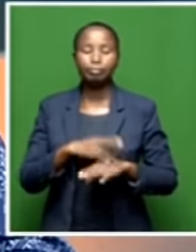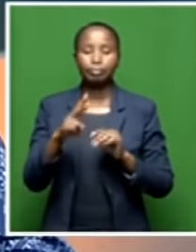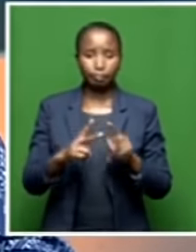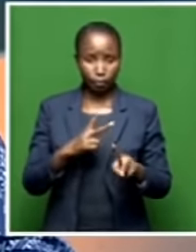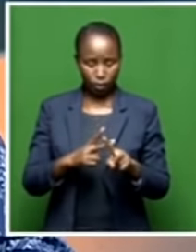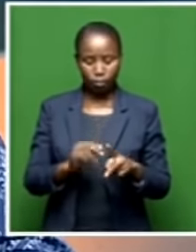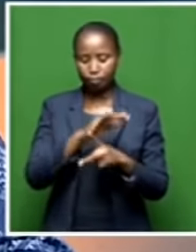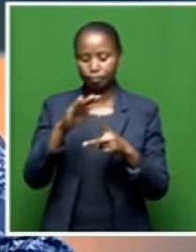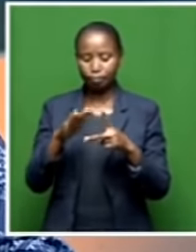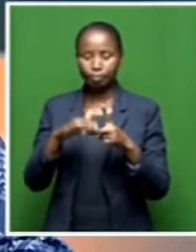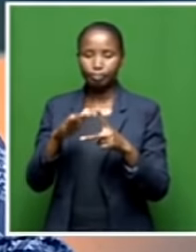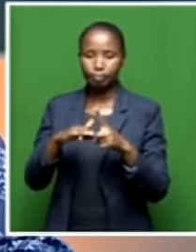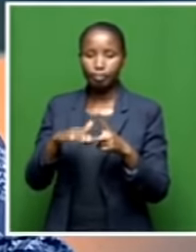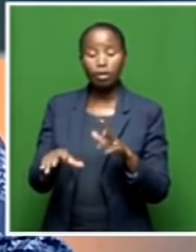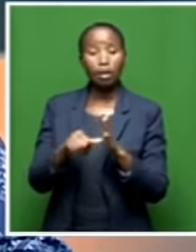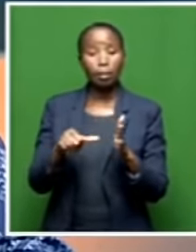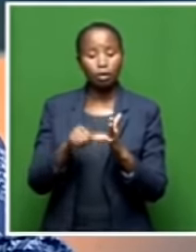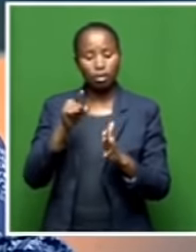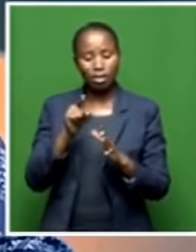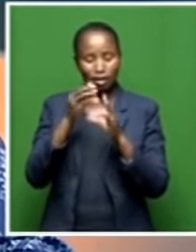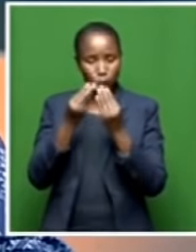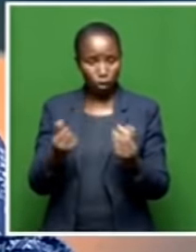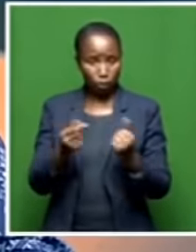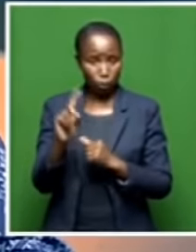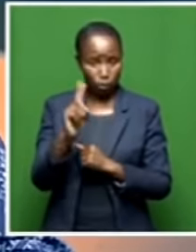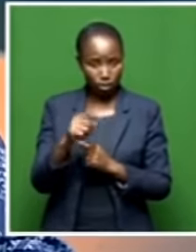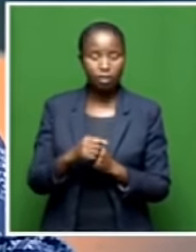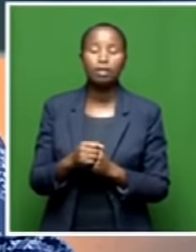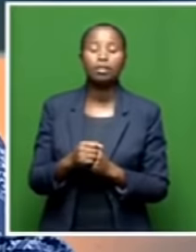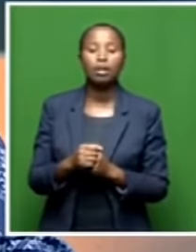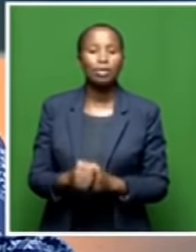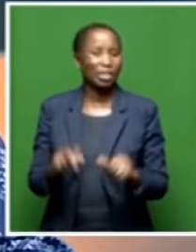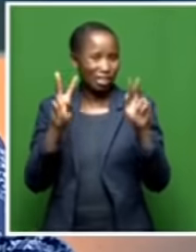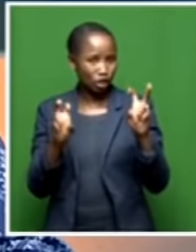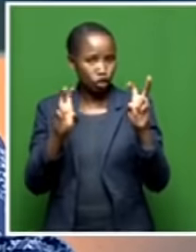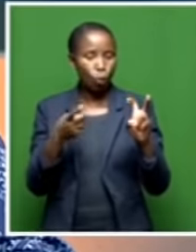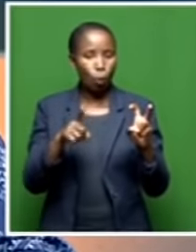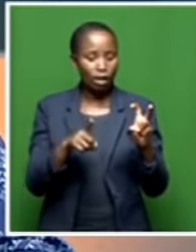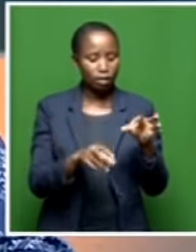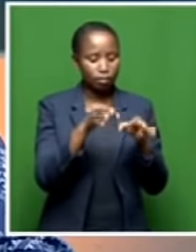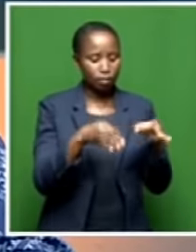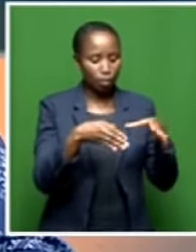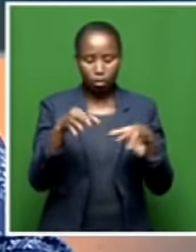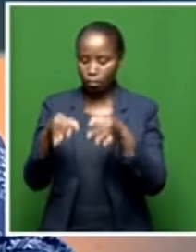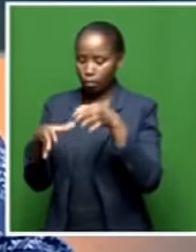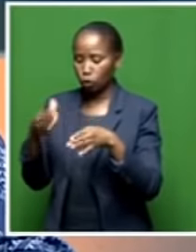seriously is that when coalitions are being formed, there has to be an element of